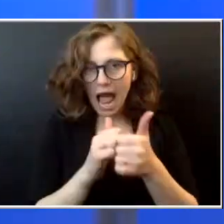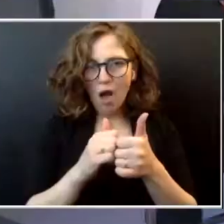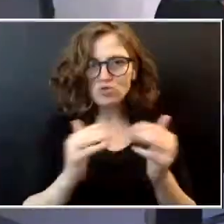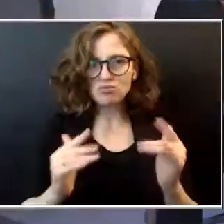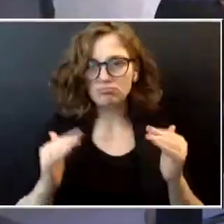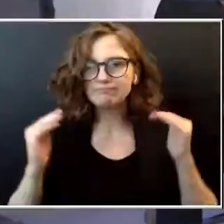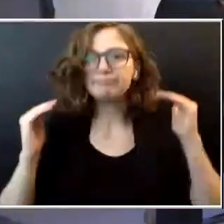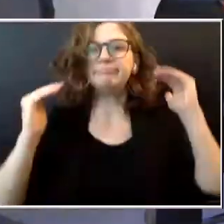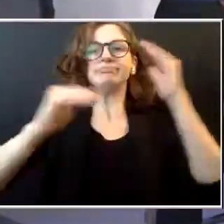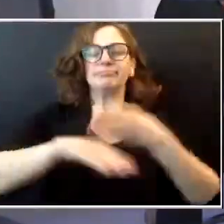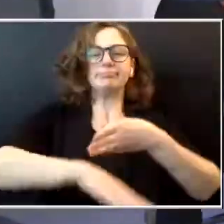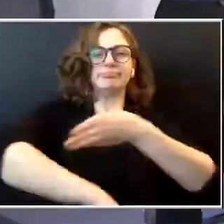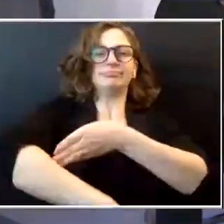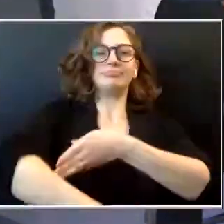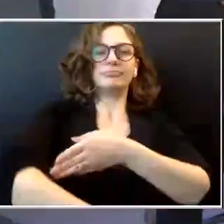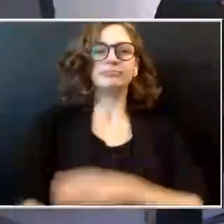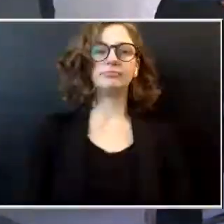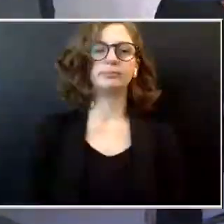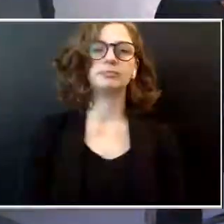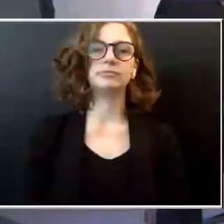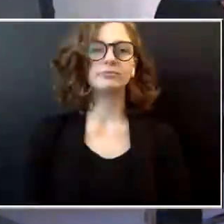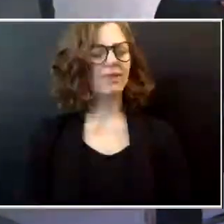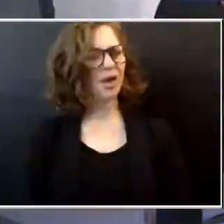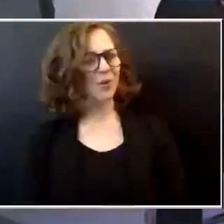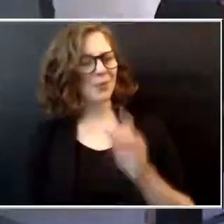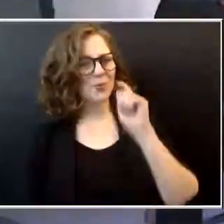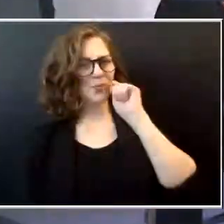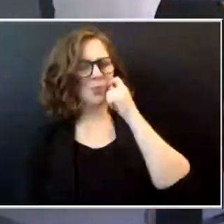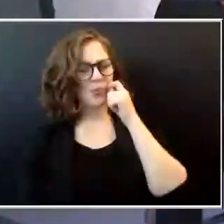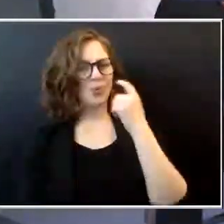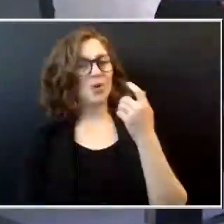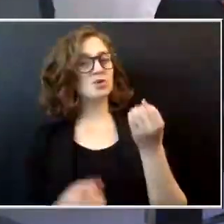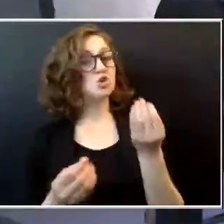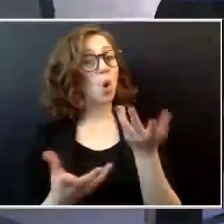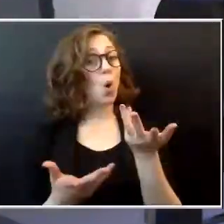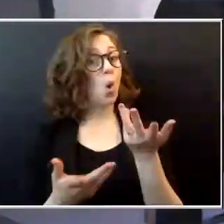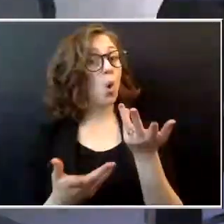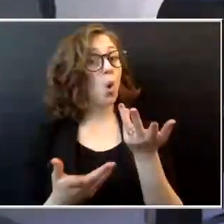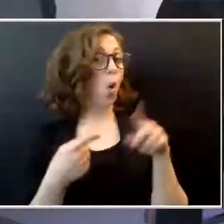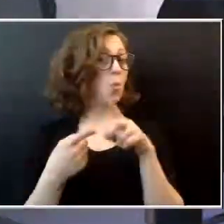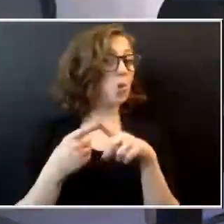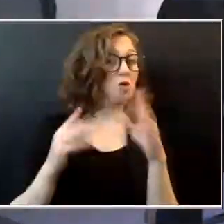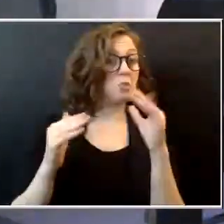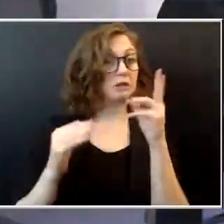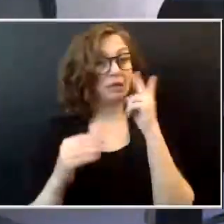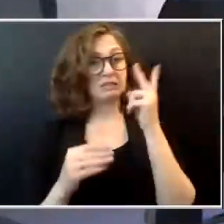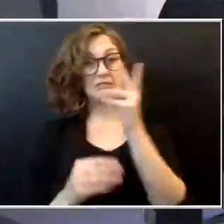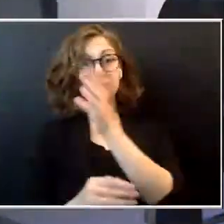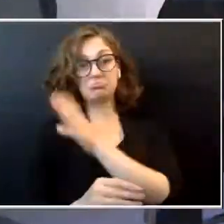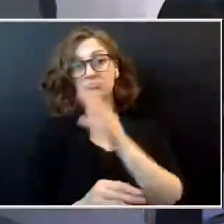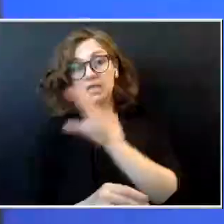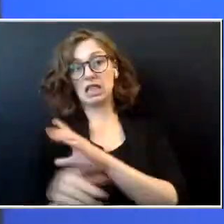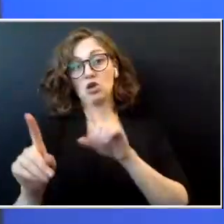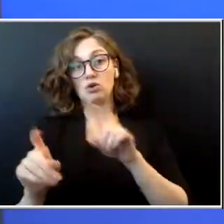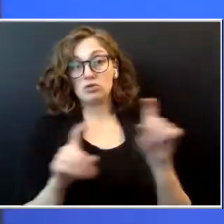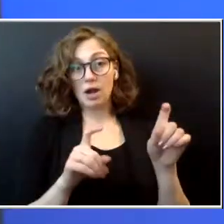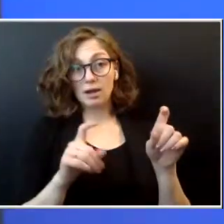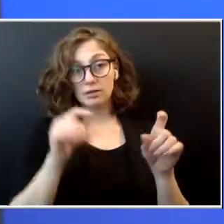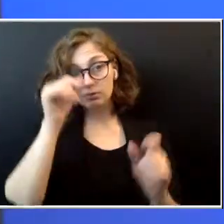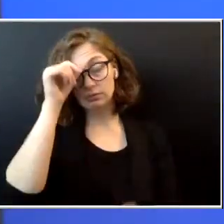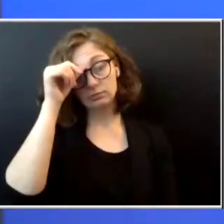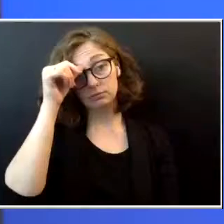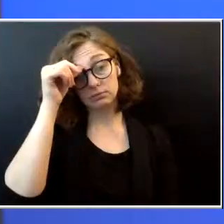is pretty cool. So how far away from clinical trials are we? Well, I mean, actually, as was